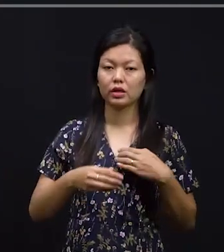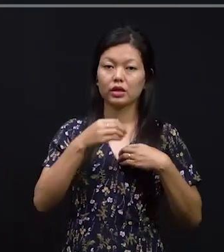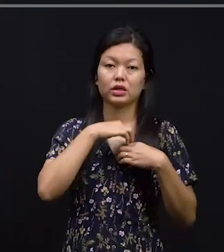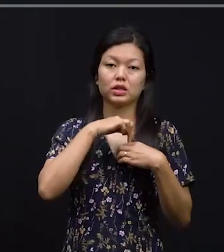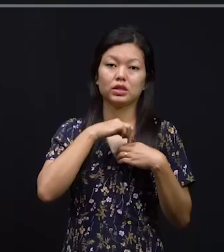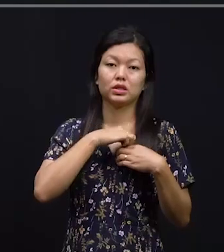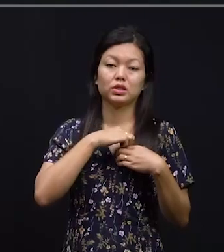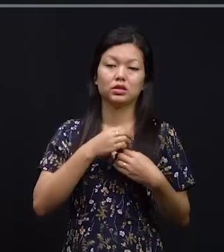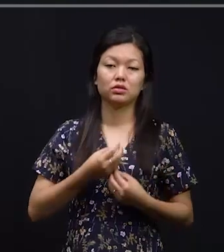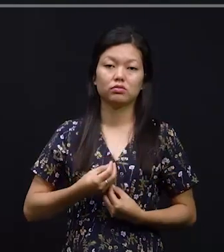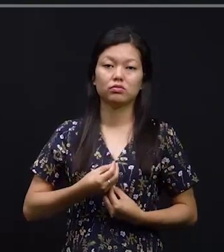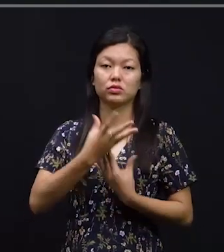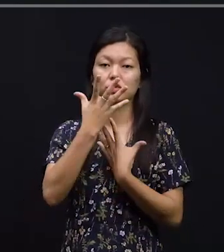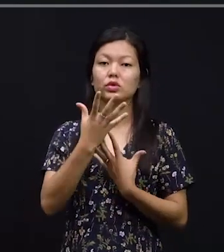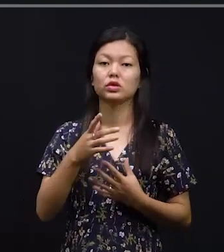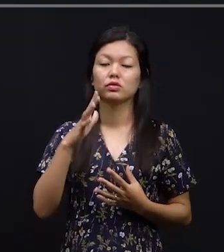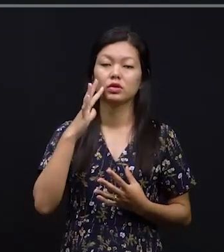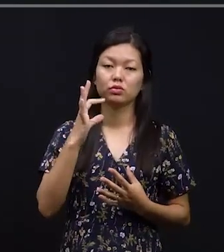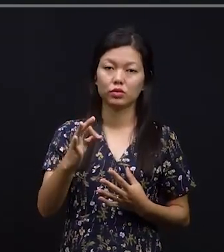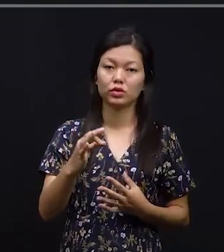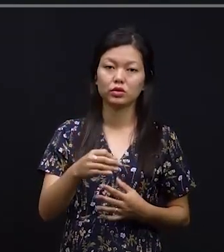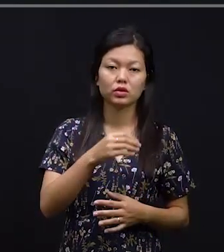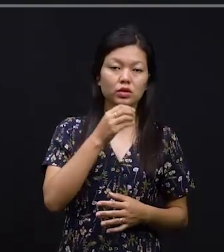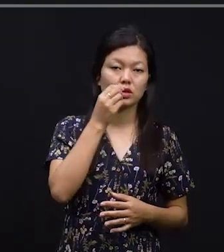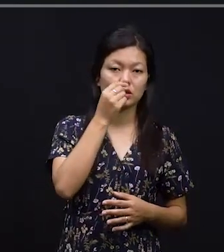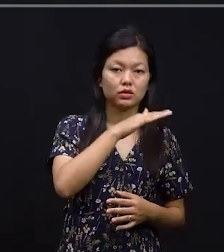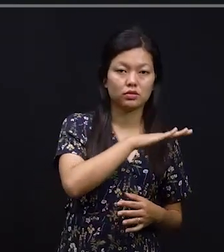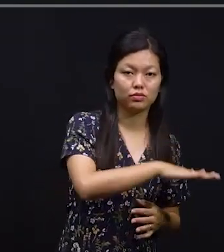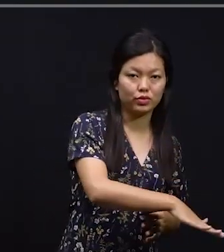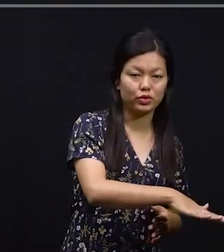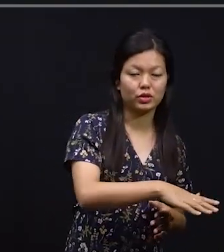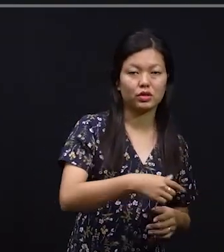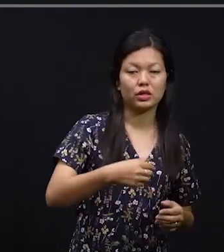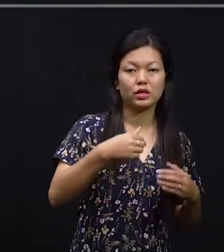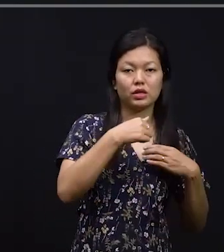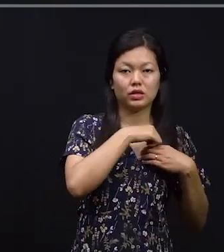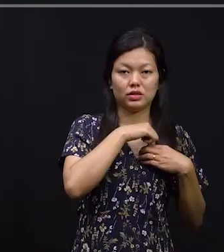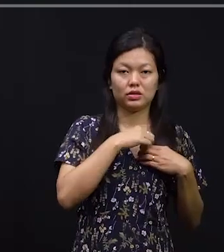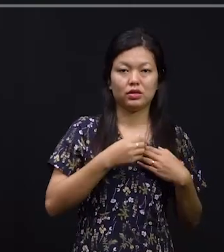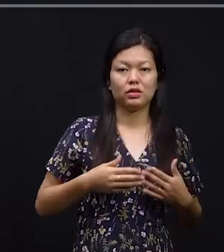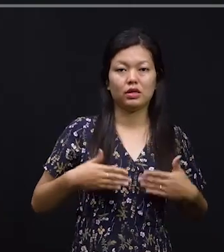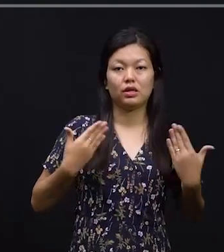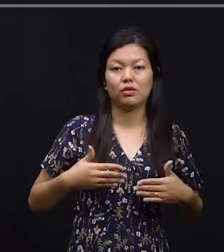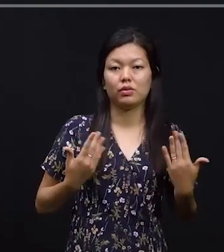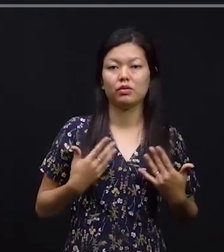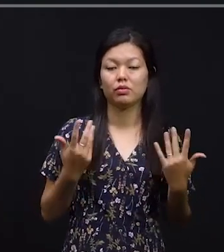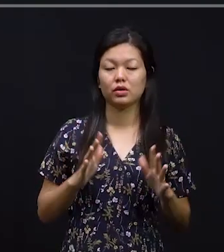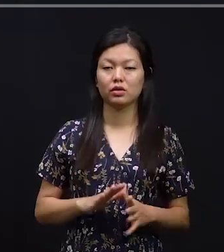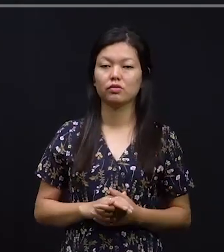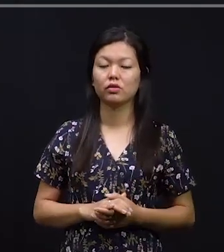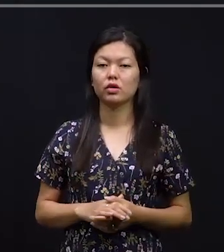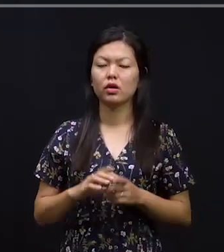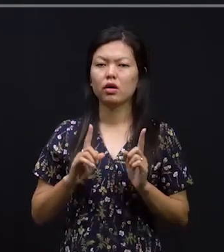is something that the nephew had. So he just came in and wished him a Merry Christmas. But his